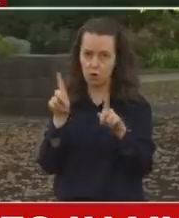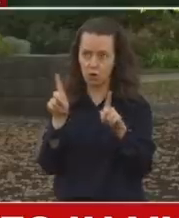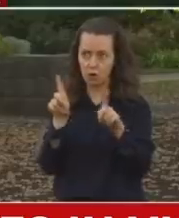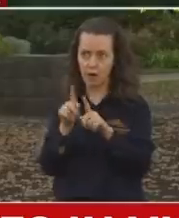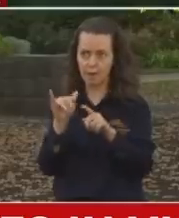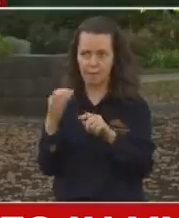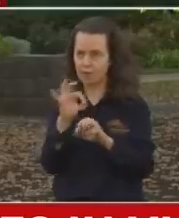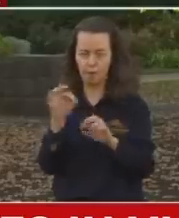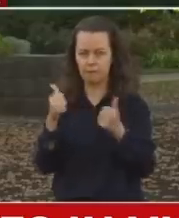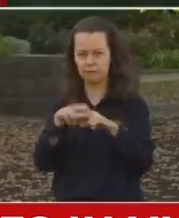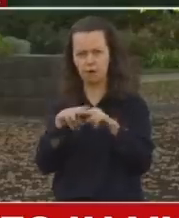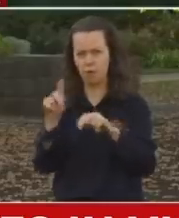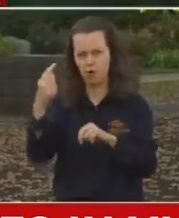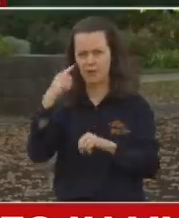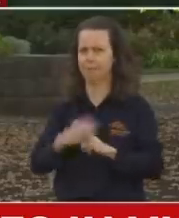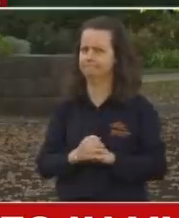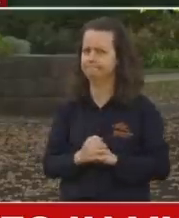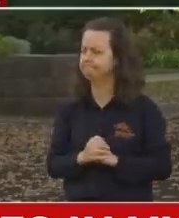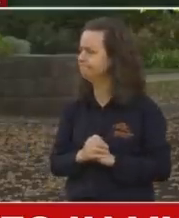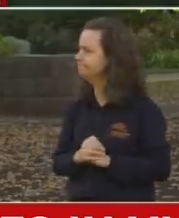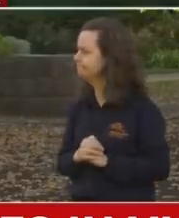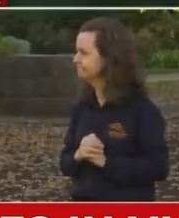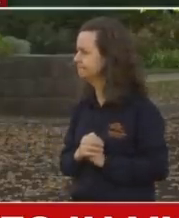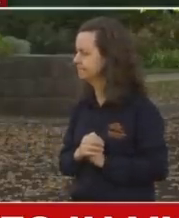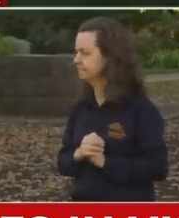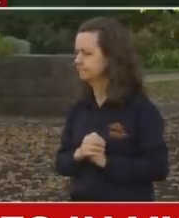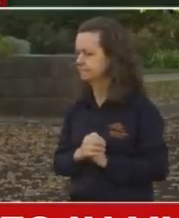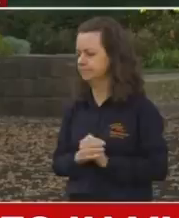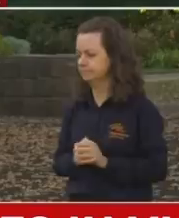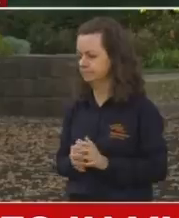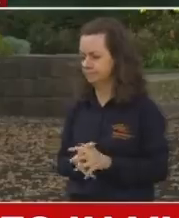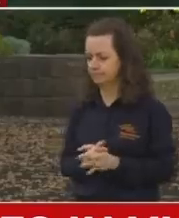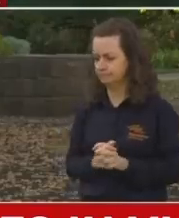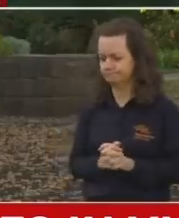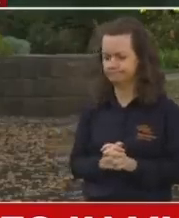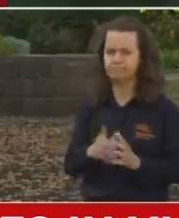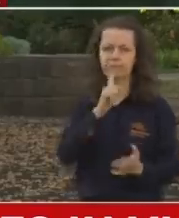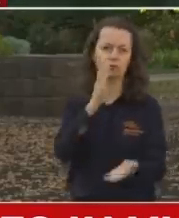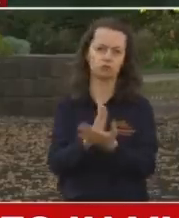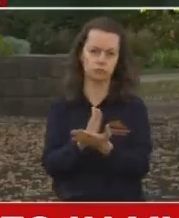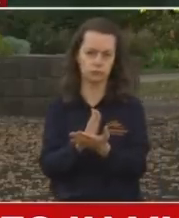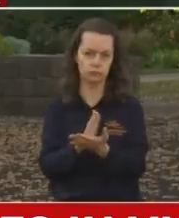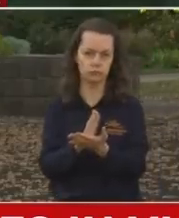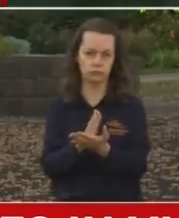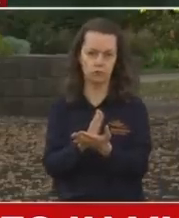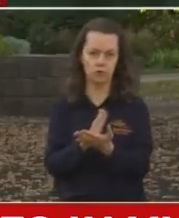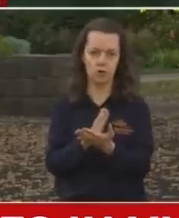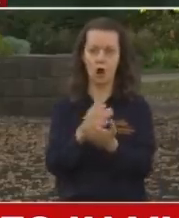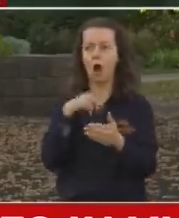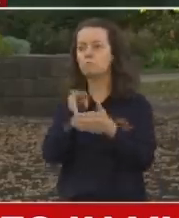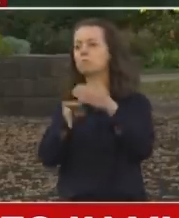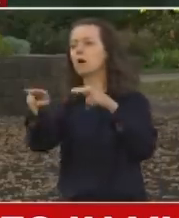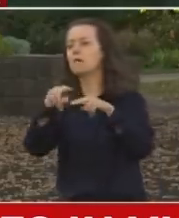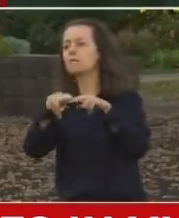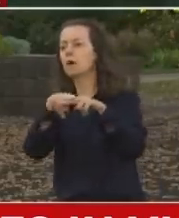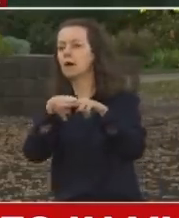people every step of the way. We are standing up daily, talking to the broader Victorian community through you all here about